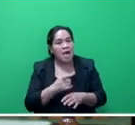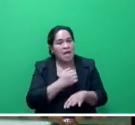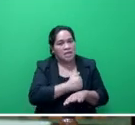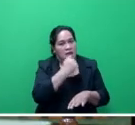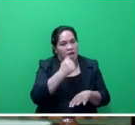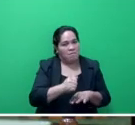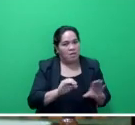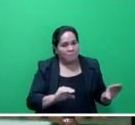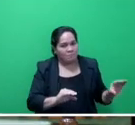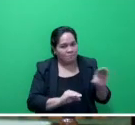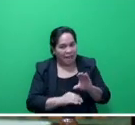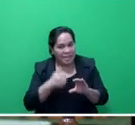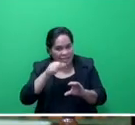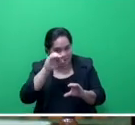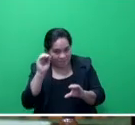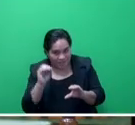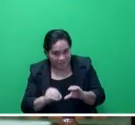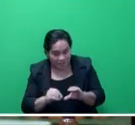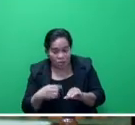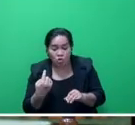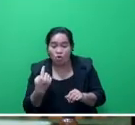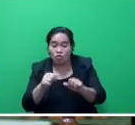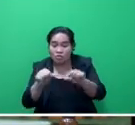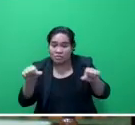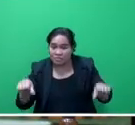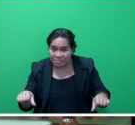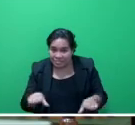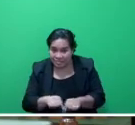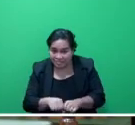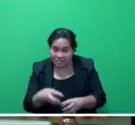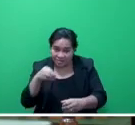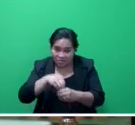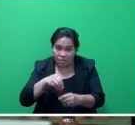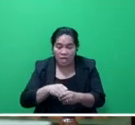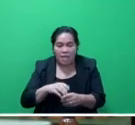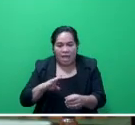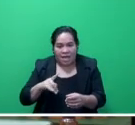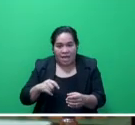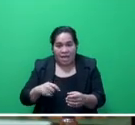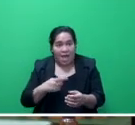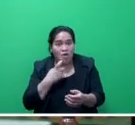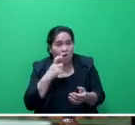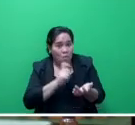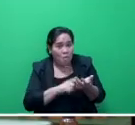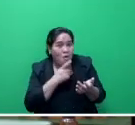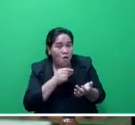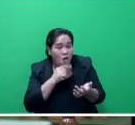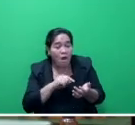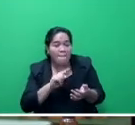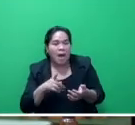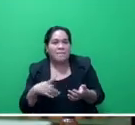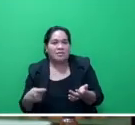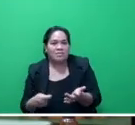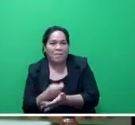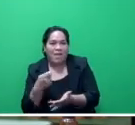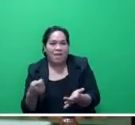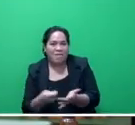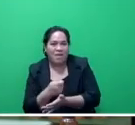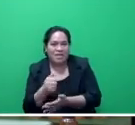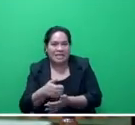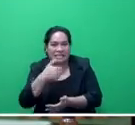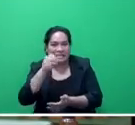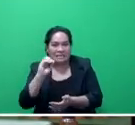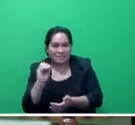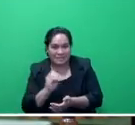which means people who had agriculture loans were paying an average interest rate of 6%. The increase of the government subsidy from 6% to 8% will